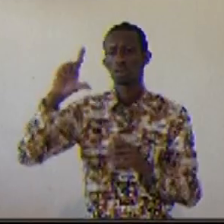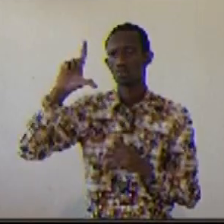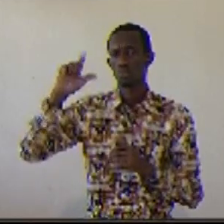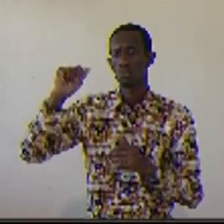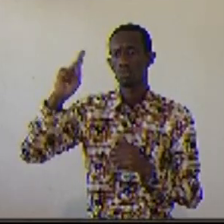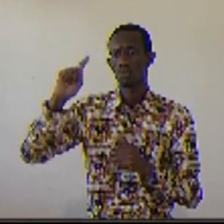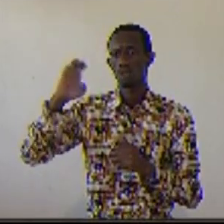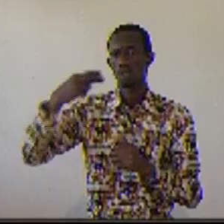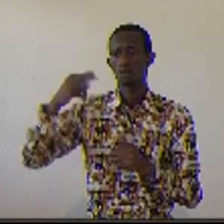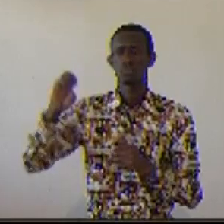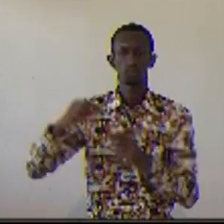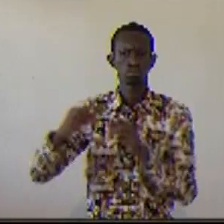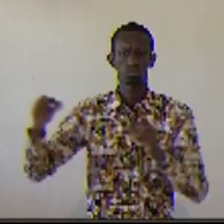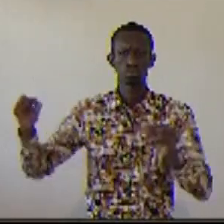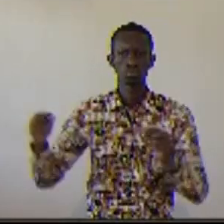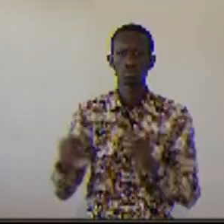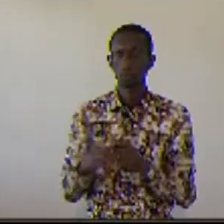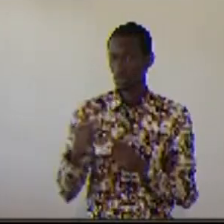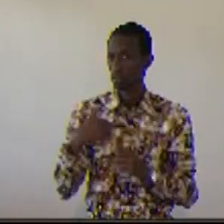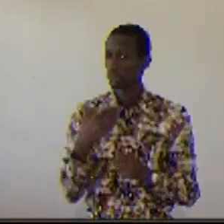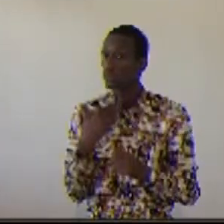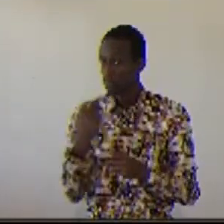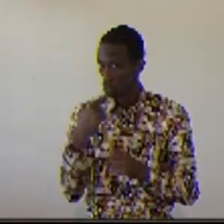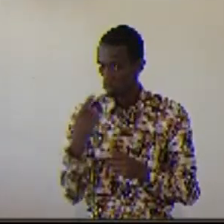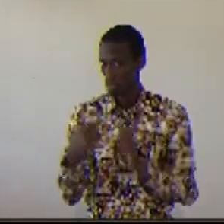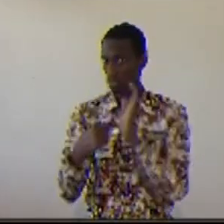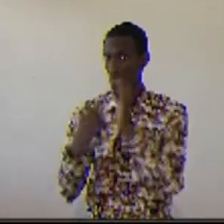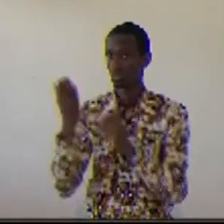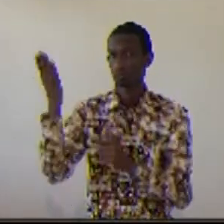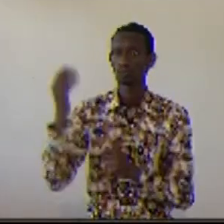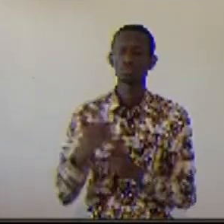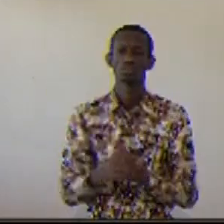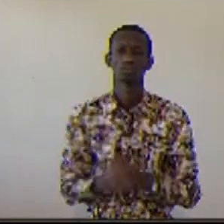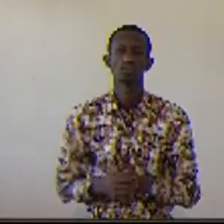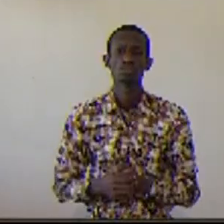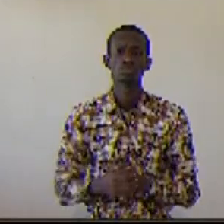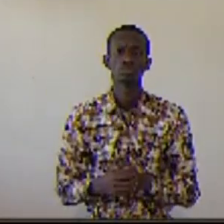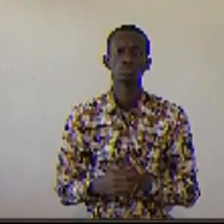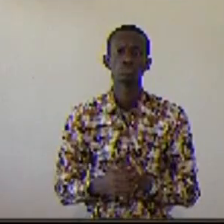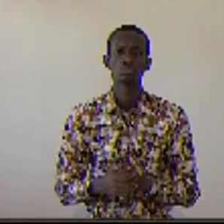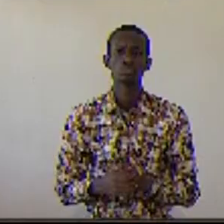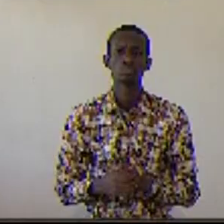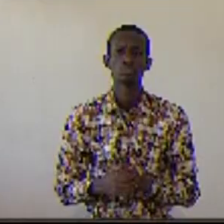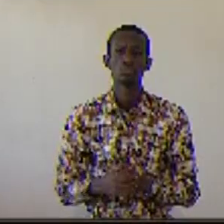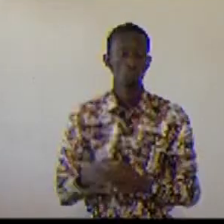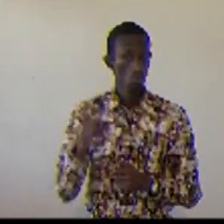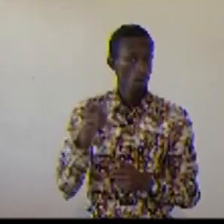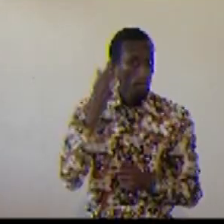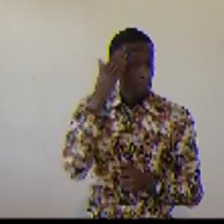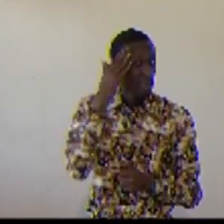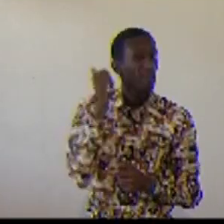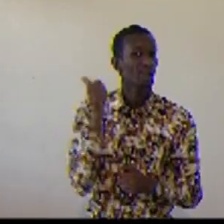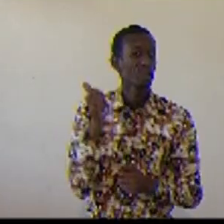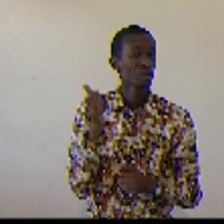This is the graph. There are some things I want to talk about this graph. Make sure whenever you are drawing the